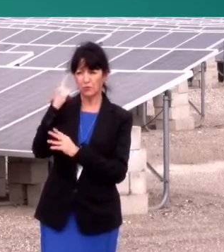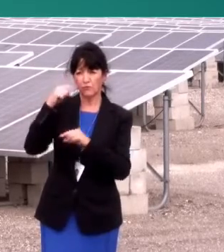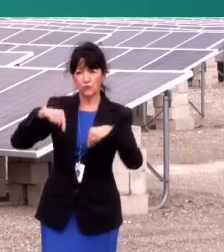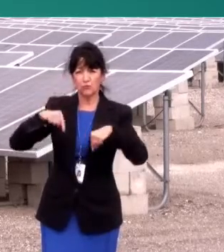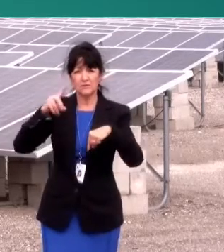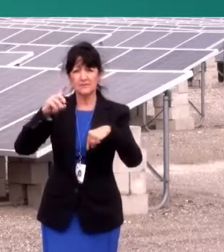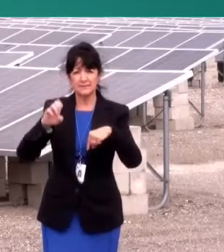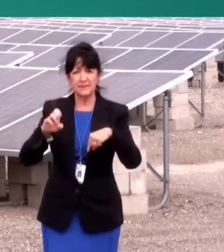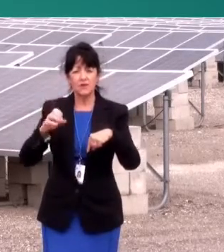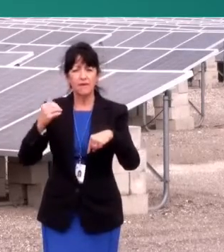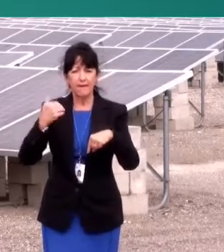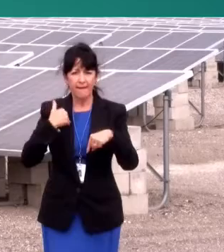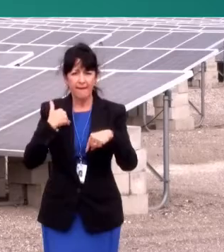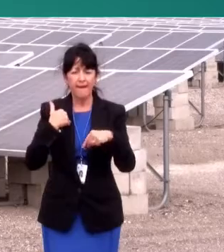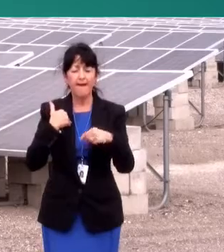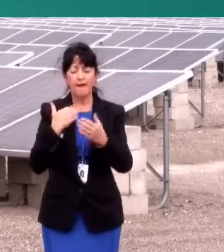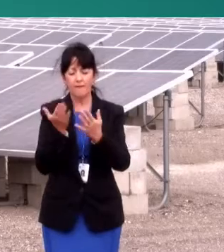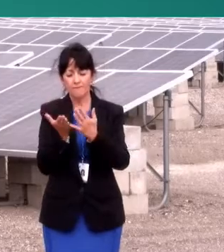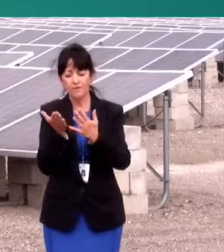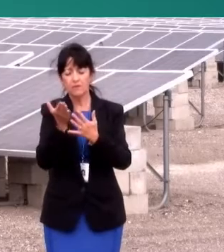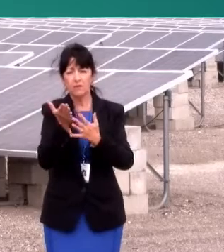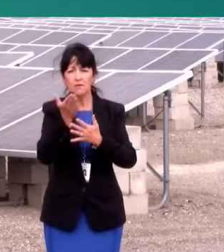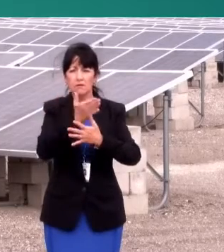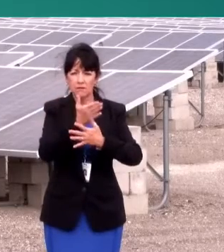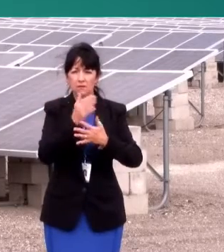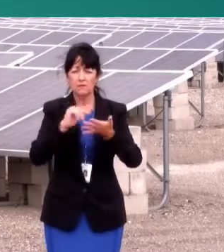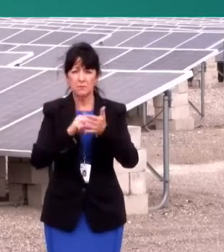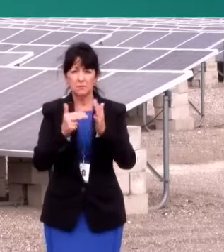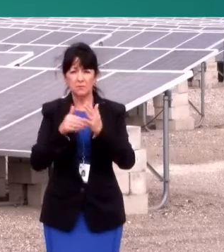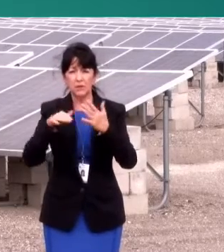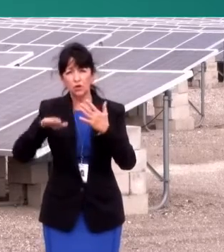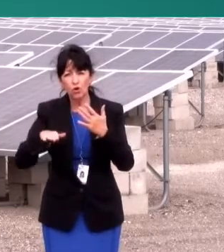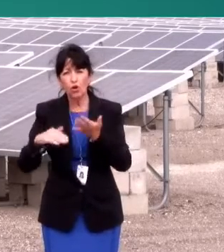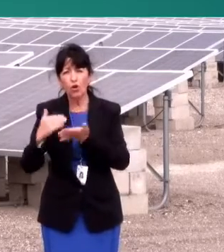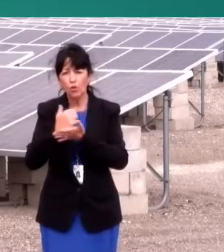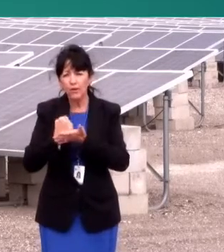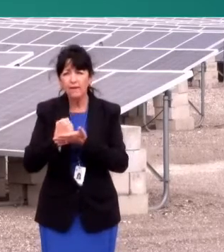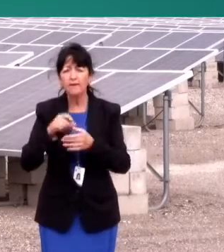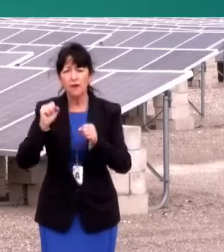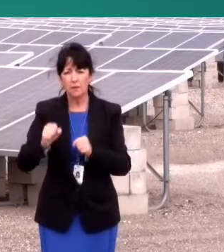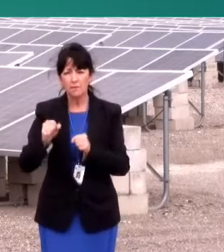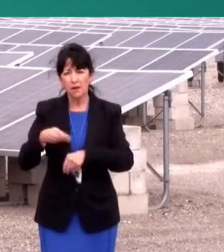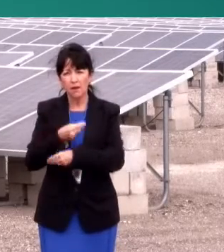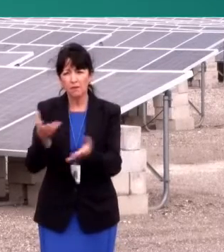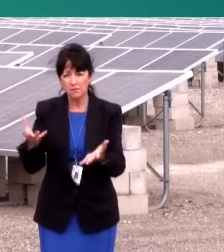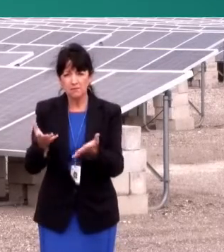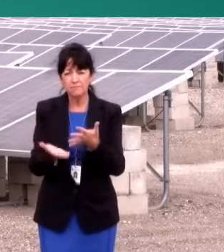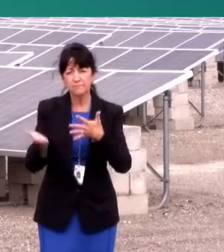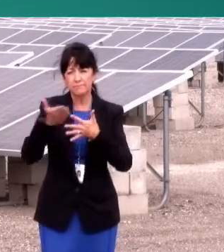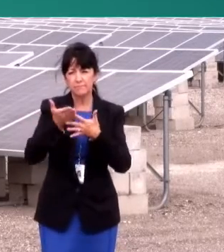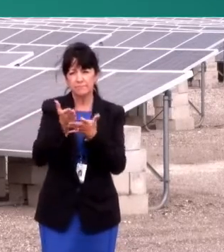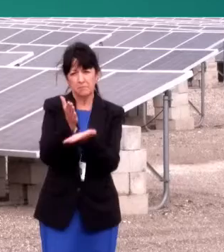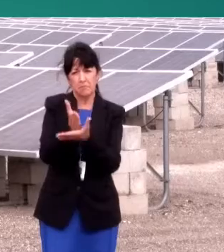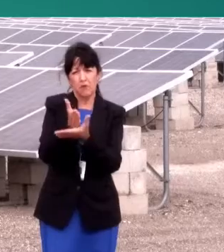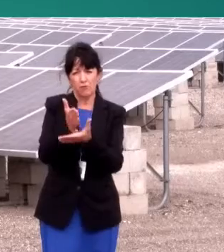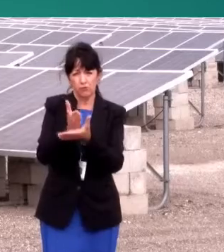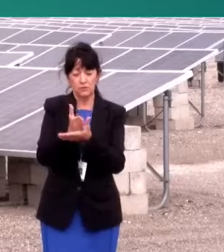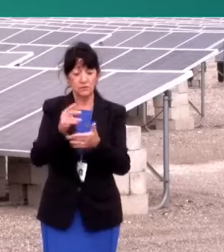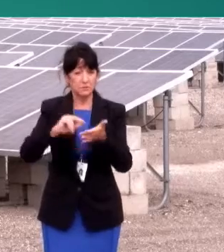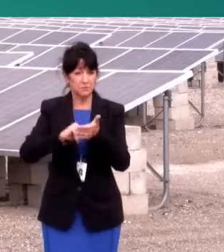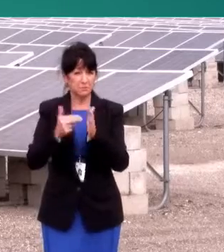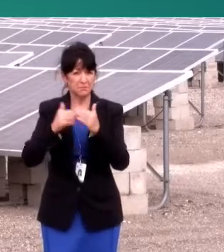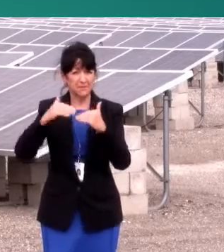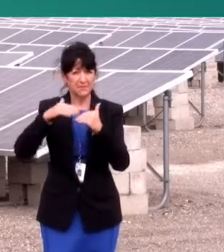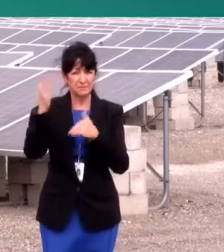of low and moderate income subscription, which is required with each and every solar asset that is created in Delaware, which means a minimum